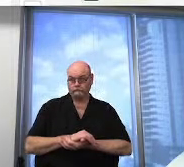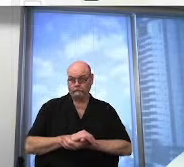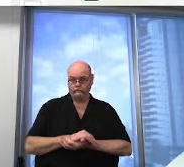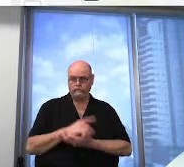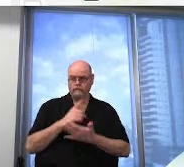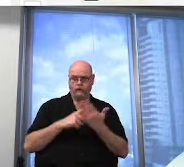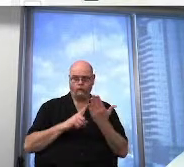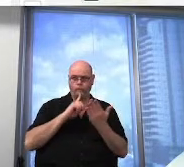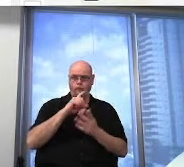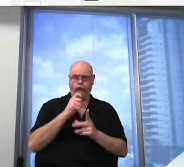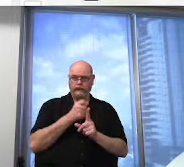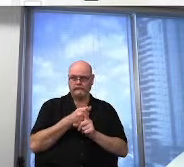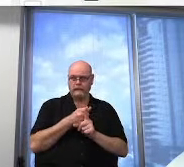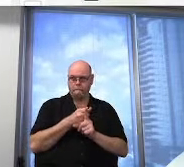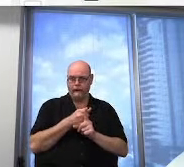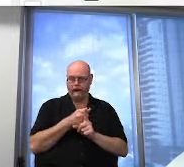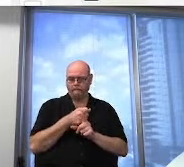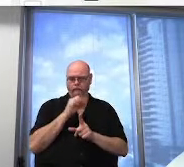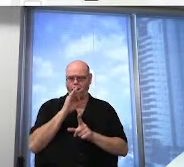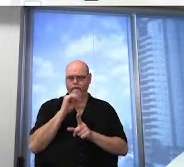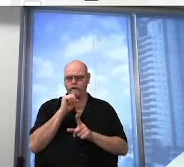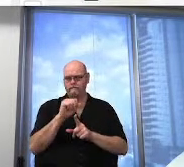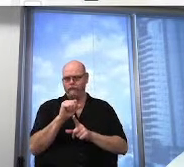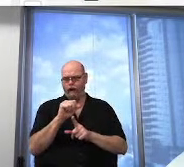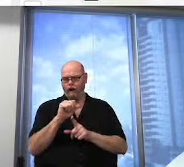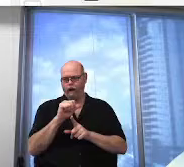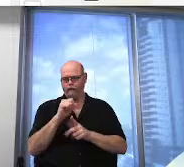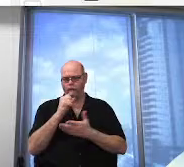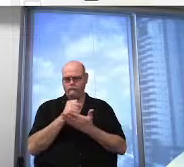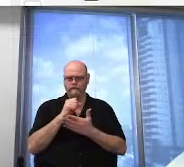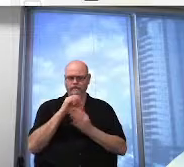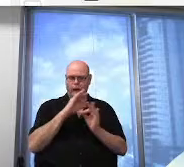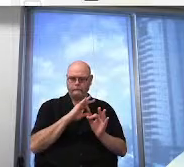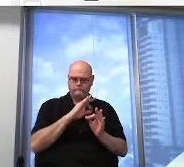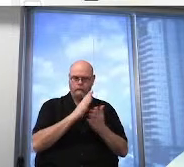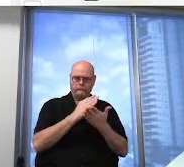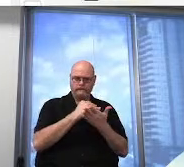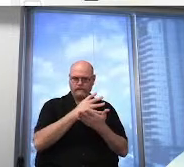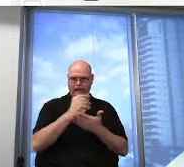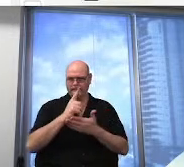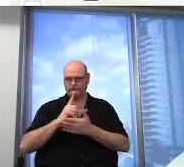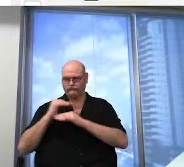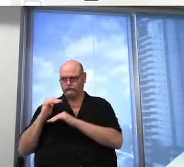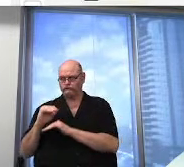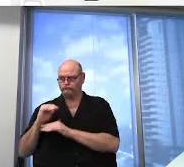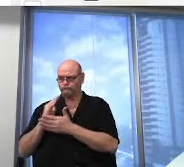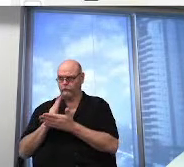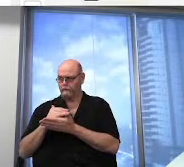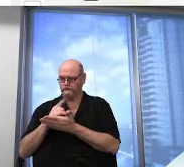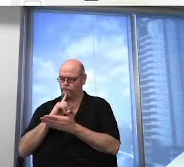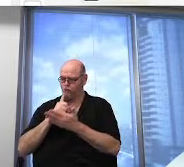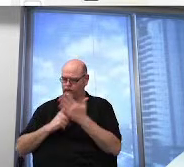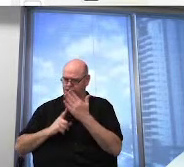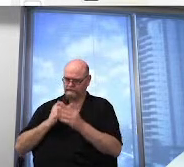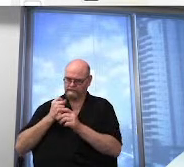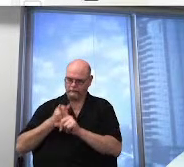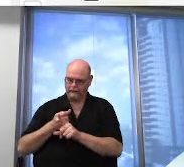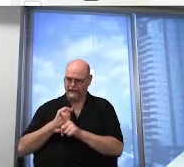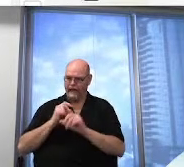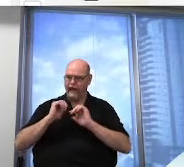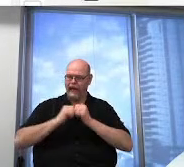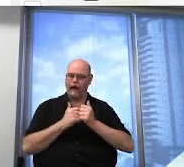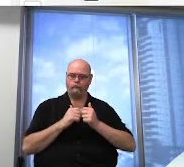Okay, what would be the impact of not approving the optimal budget and doing just a constrained budget? How would